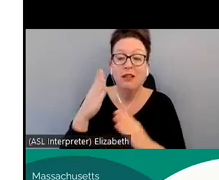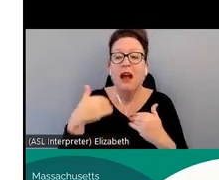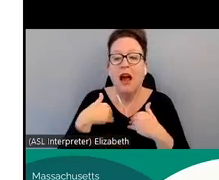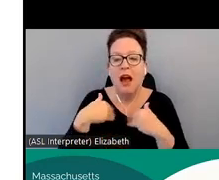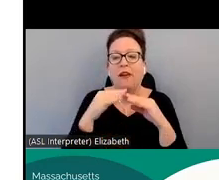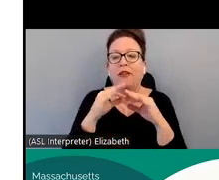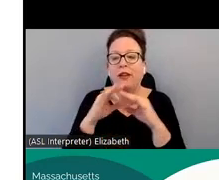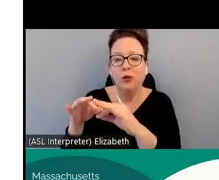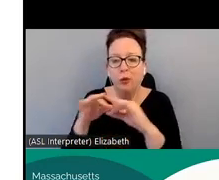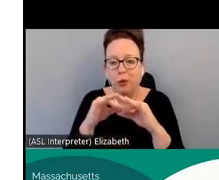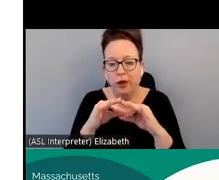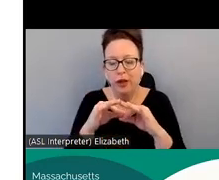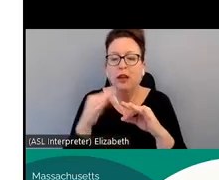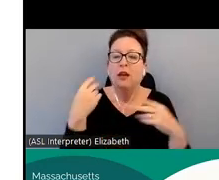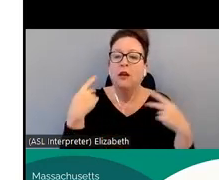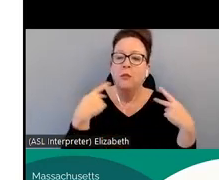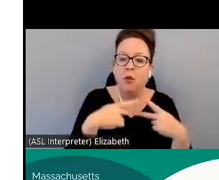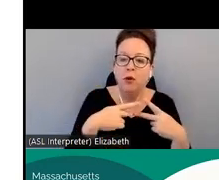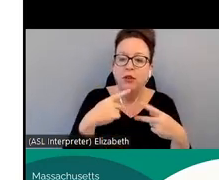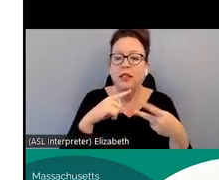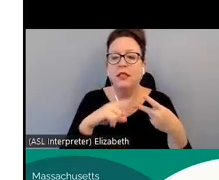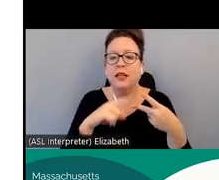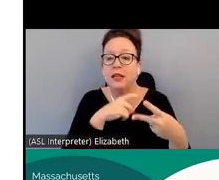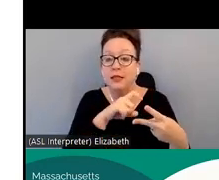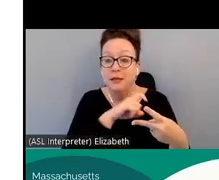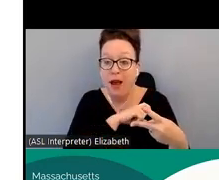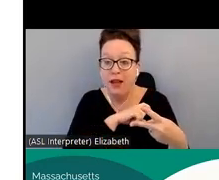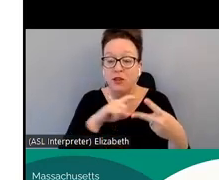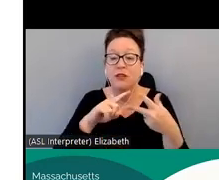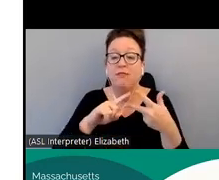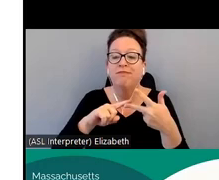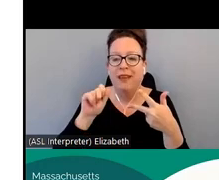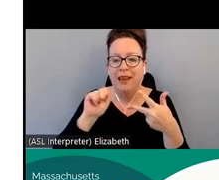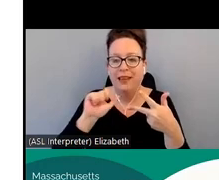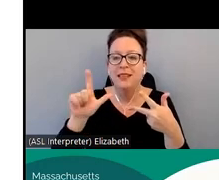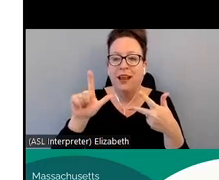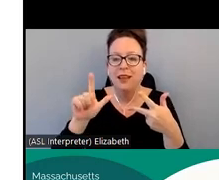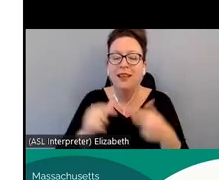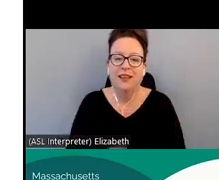simultaneous Portuguese and Spanish and American Sign Language.